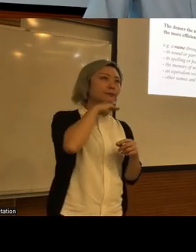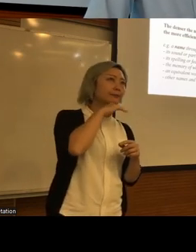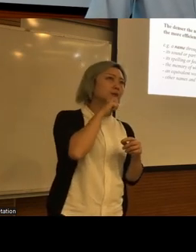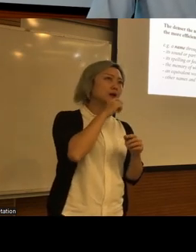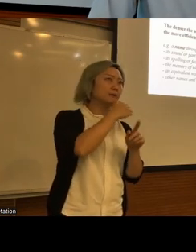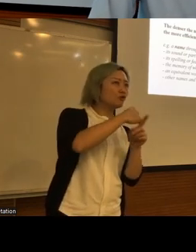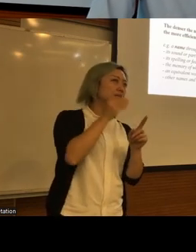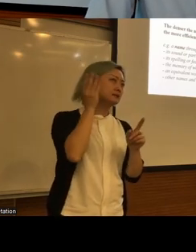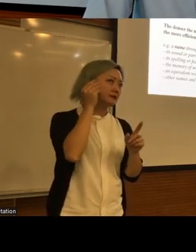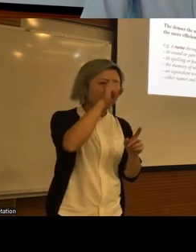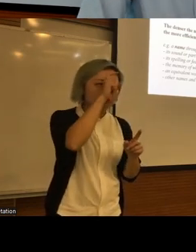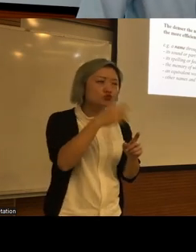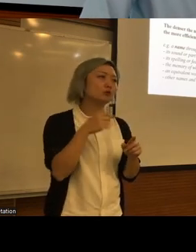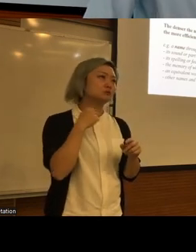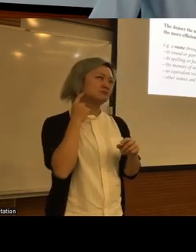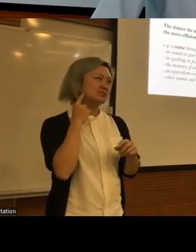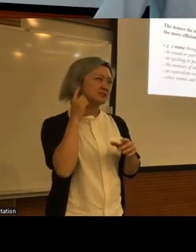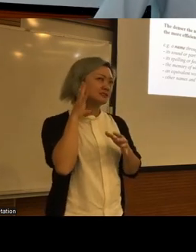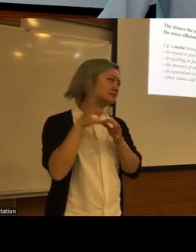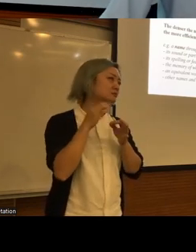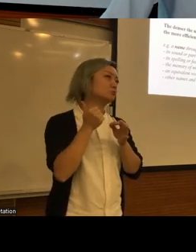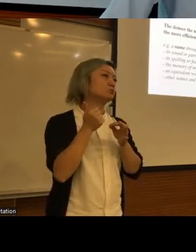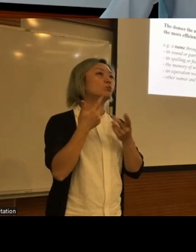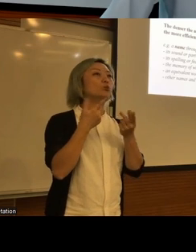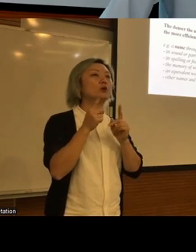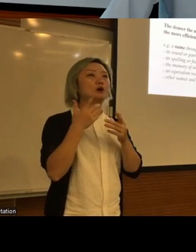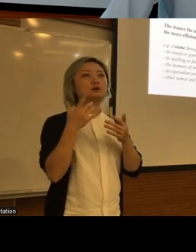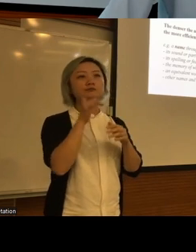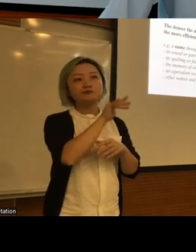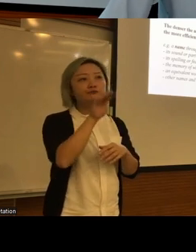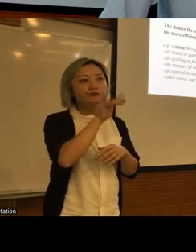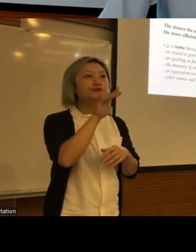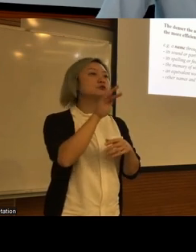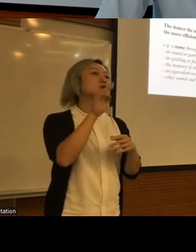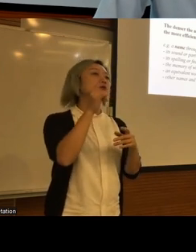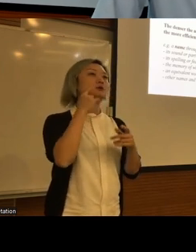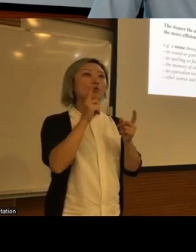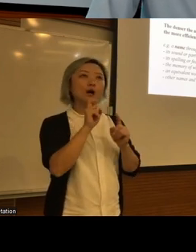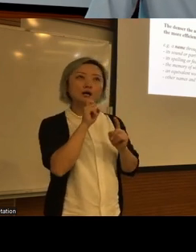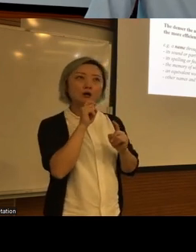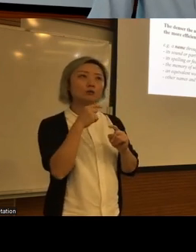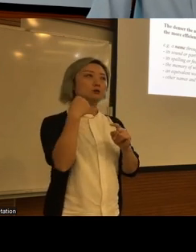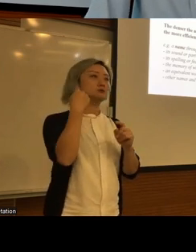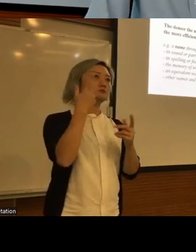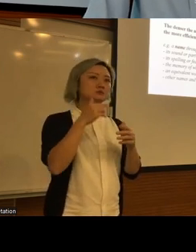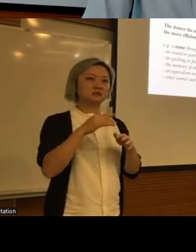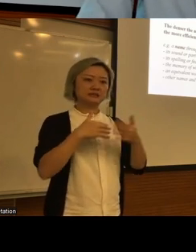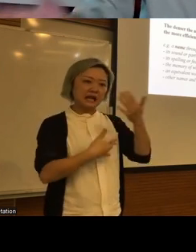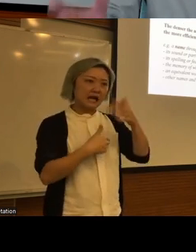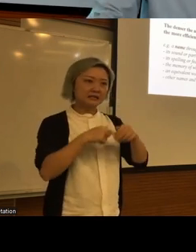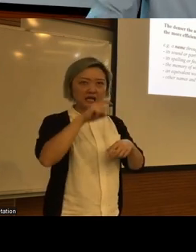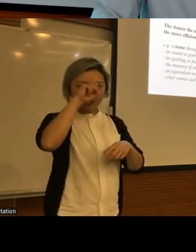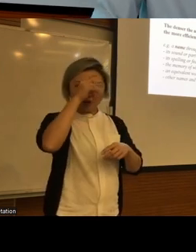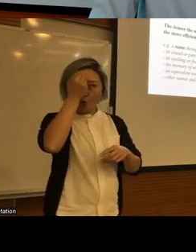syllables. You know one of the sounds that are part of it. Spelling features, the memory of when it was learned, etc., etc.